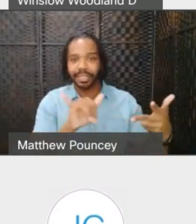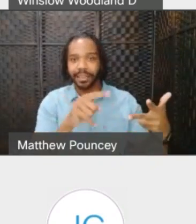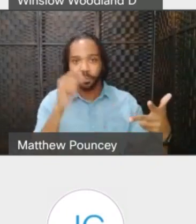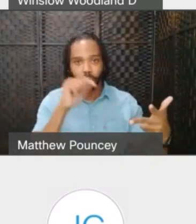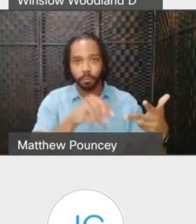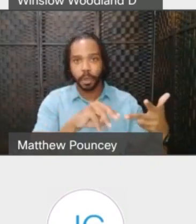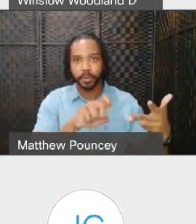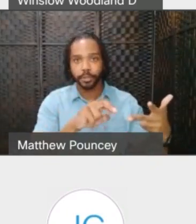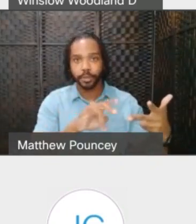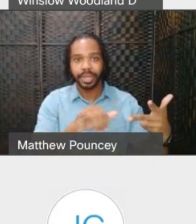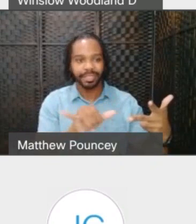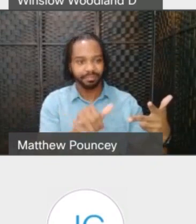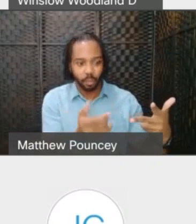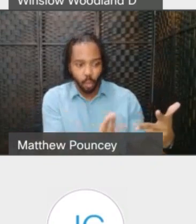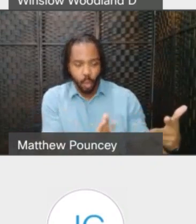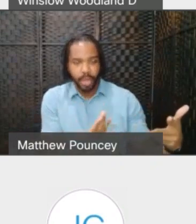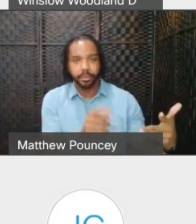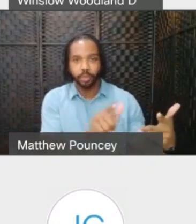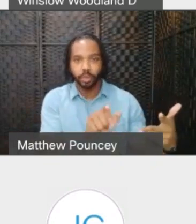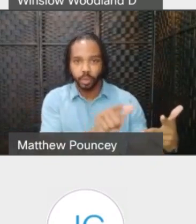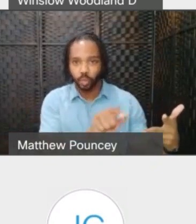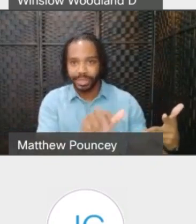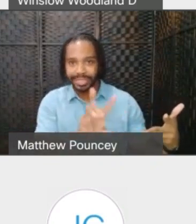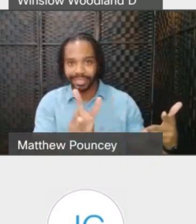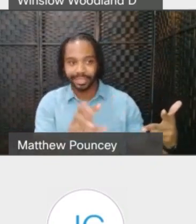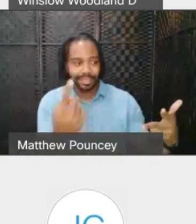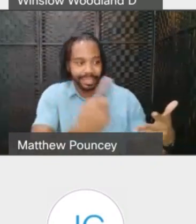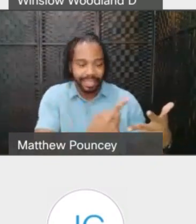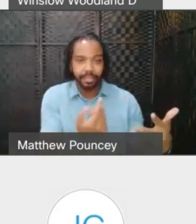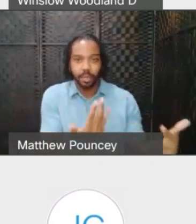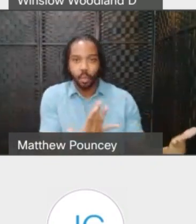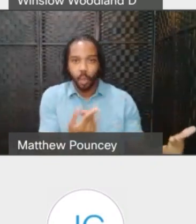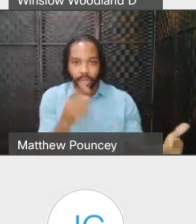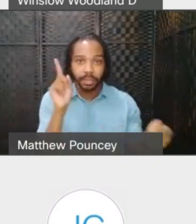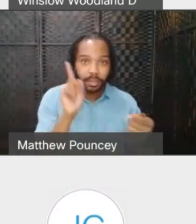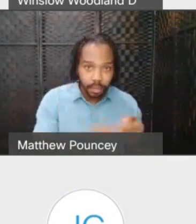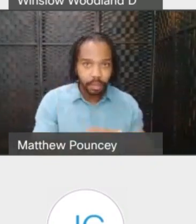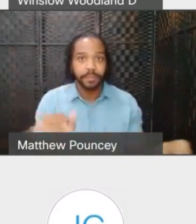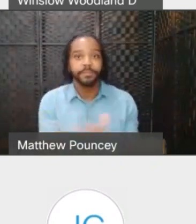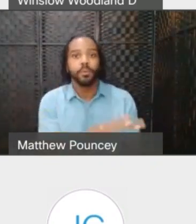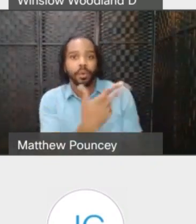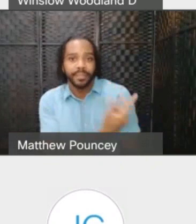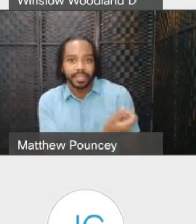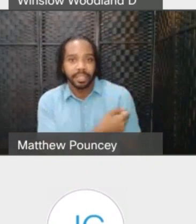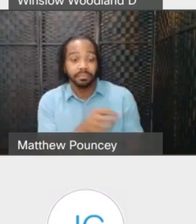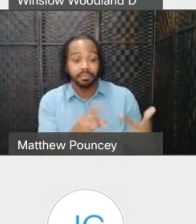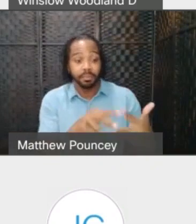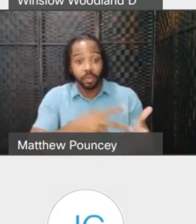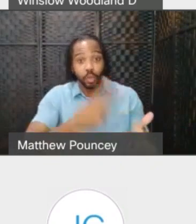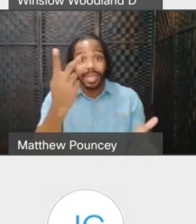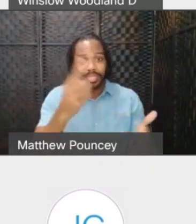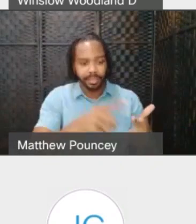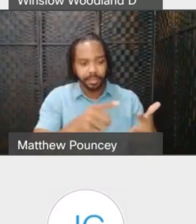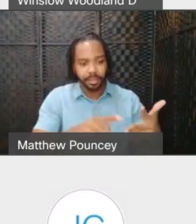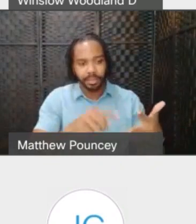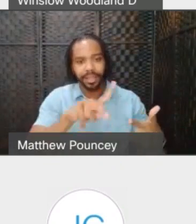wait until they have been fully vaccinated, which means 2 doses of the Pfizer, Moderna, 1 dose